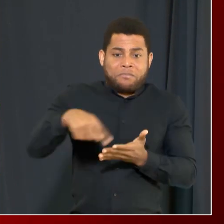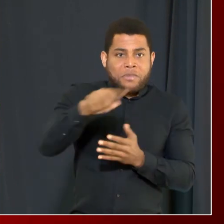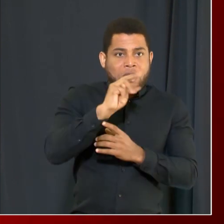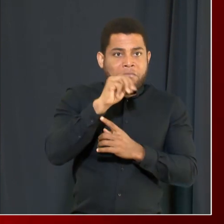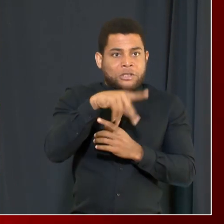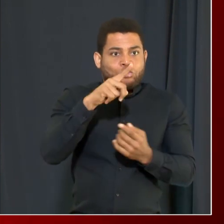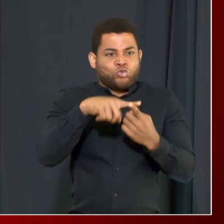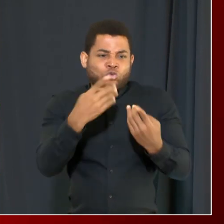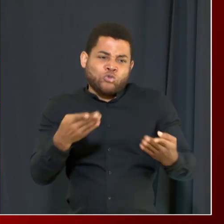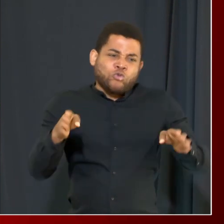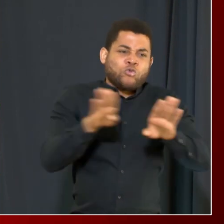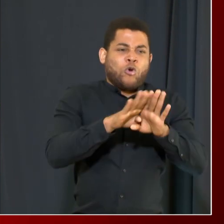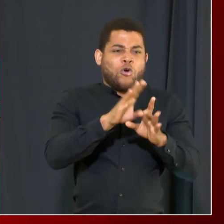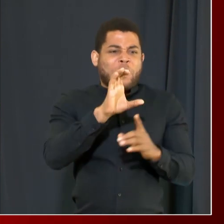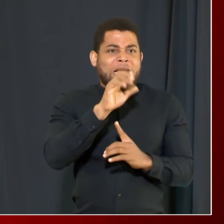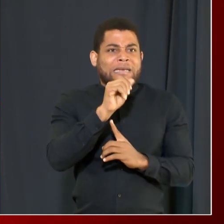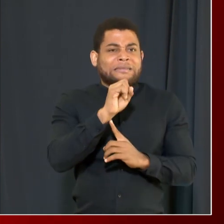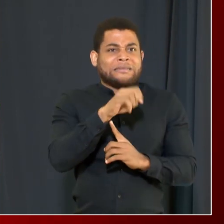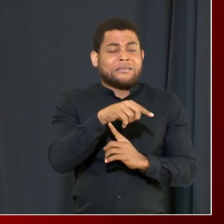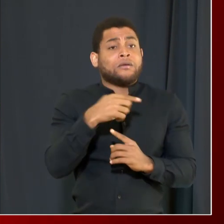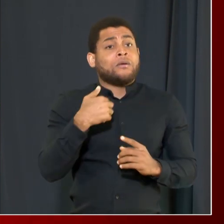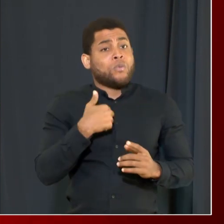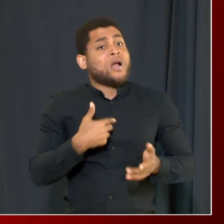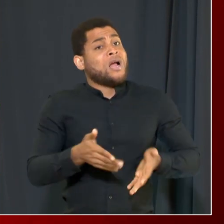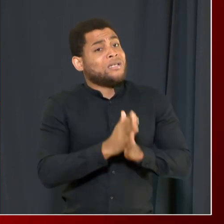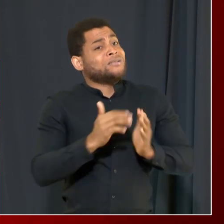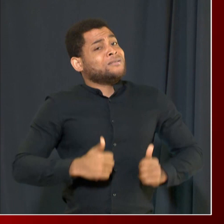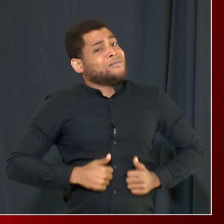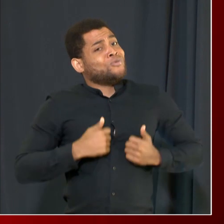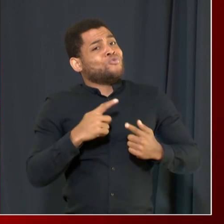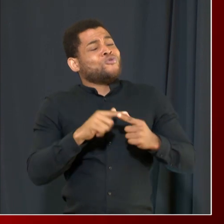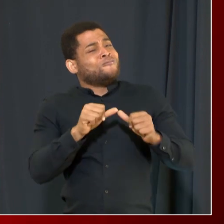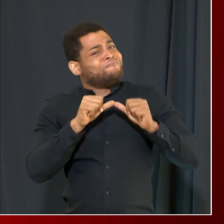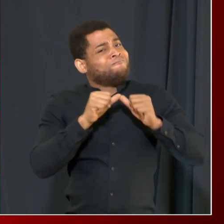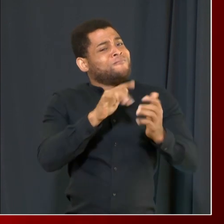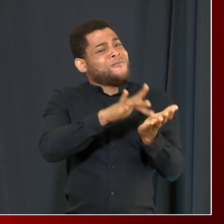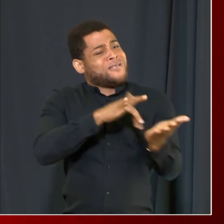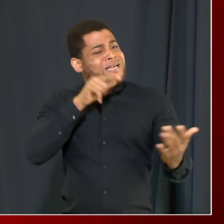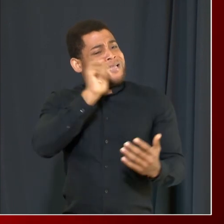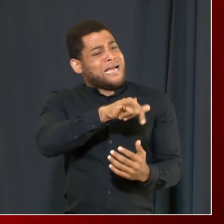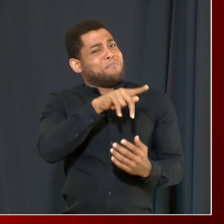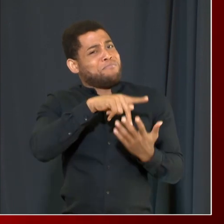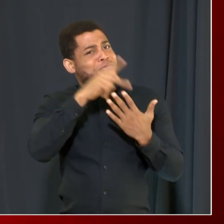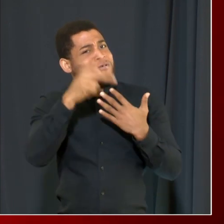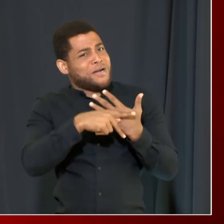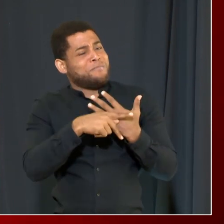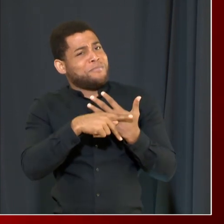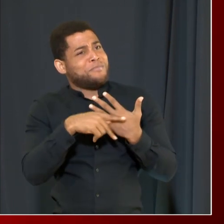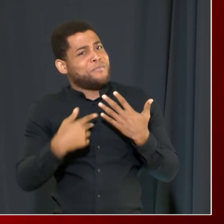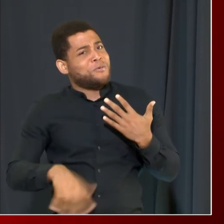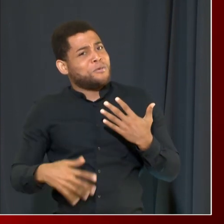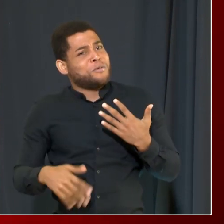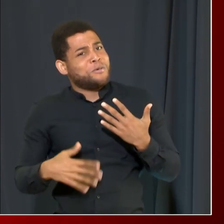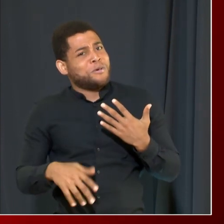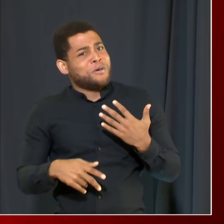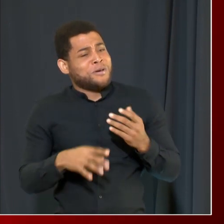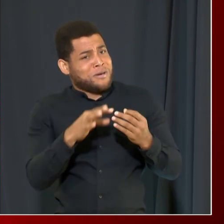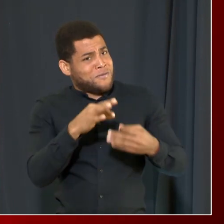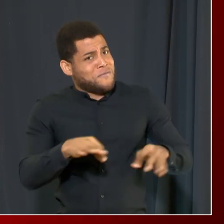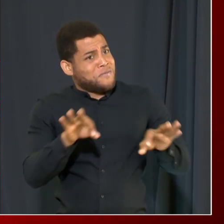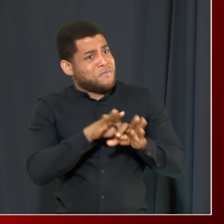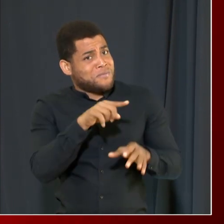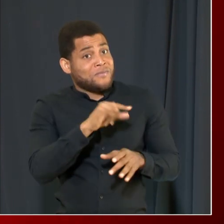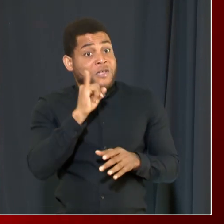are asking our residents to continue to take advantage of the district's camera rebate program. In addition, if you have information about